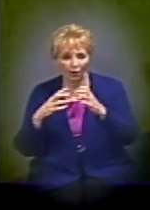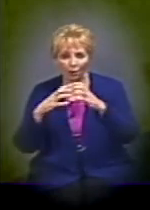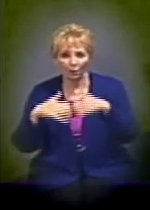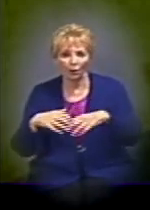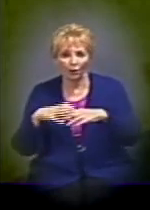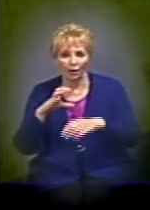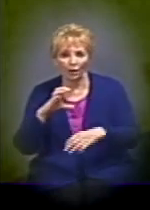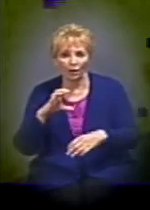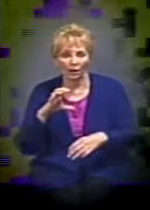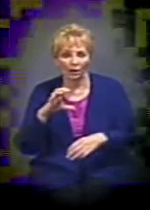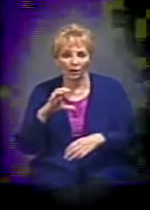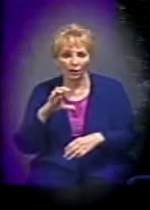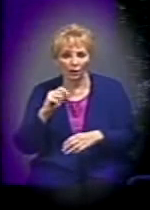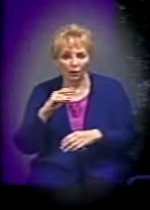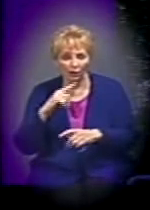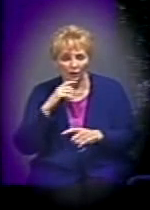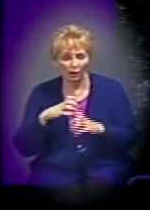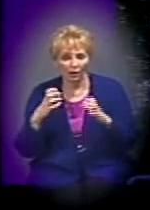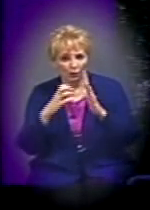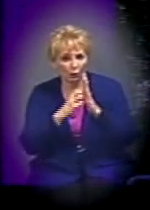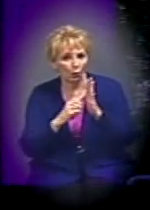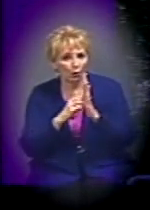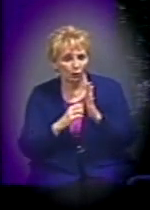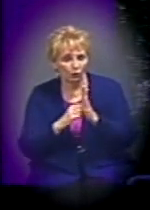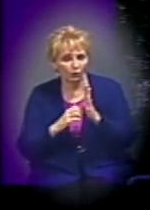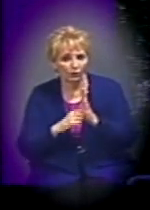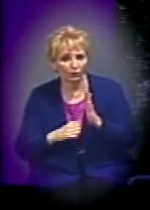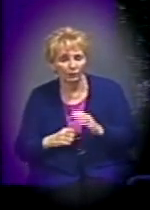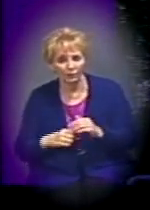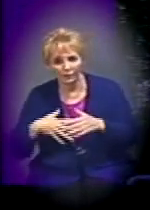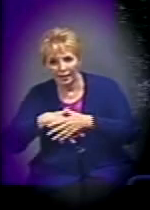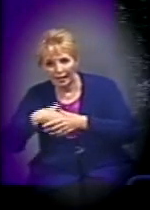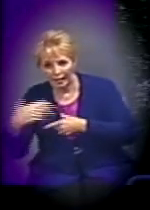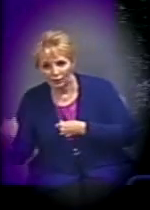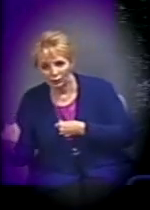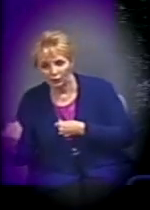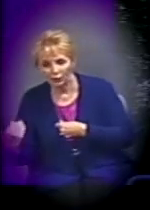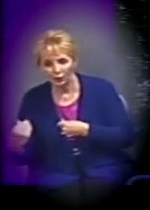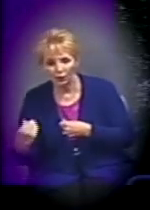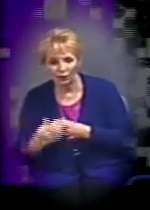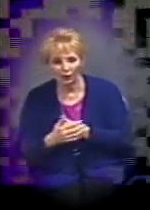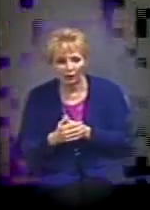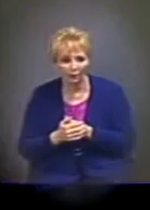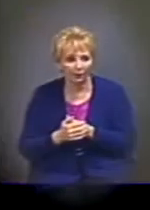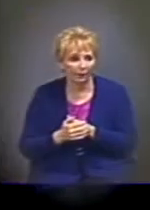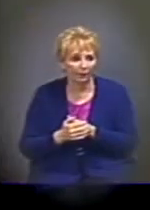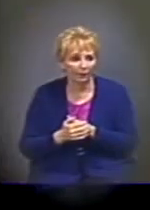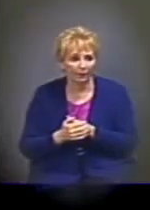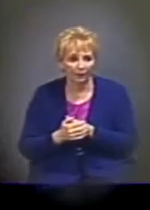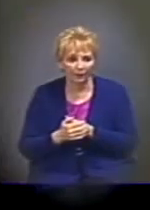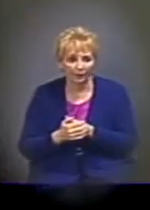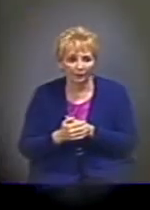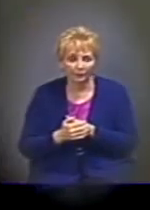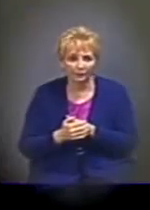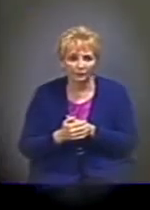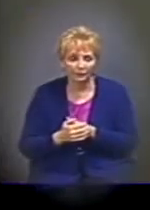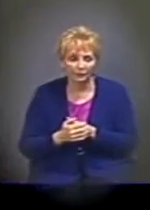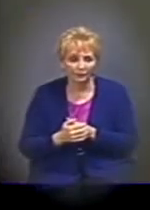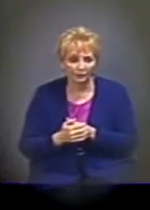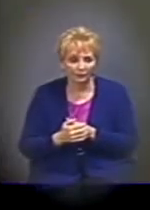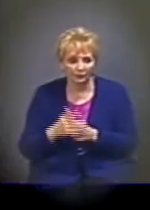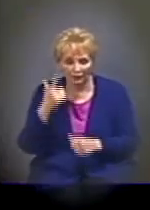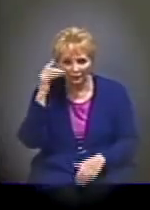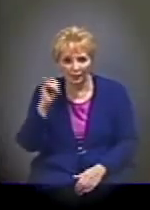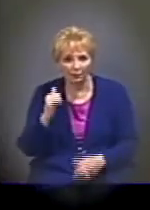coating and a lot of corrosion. There's the exterior now. And again, it's the the